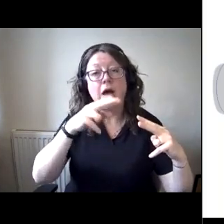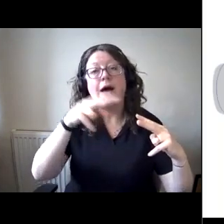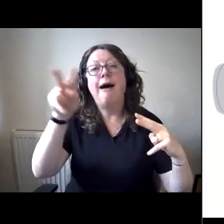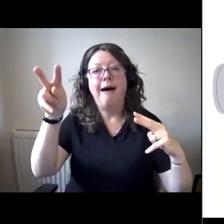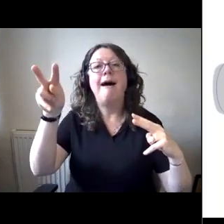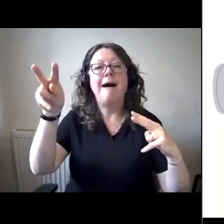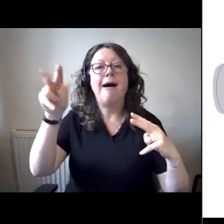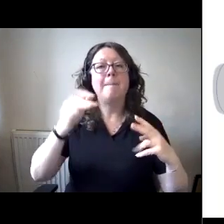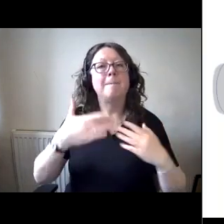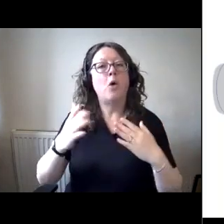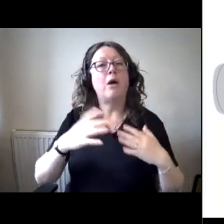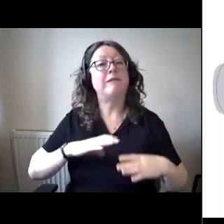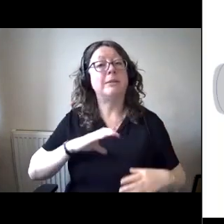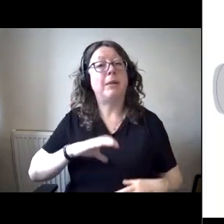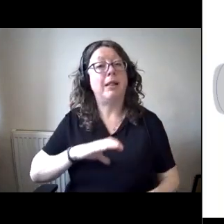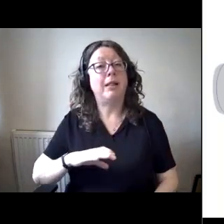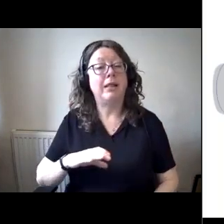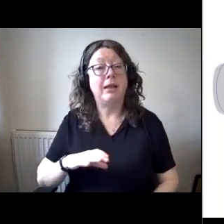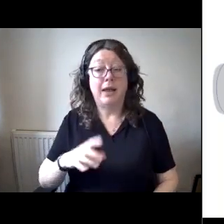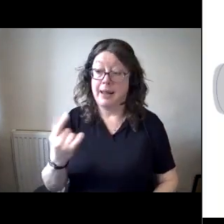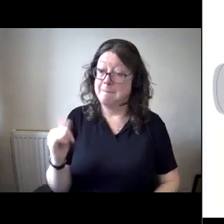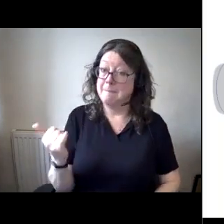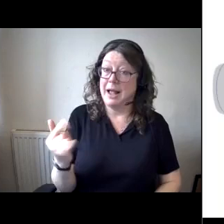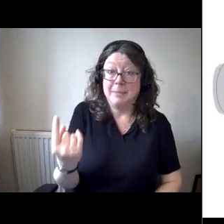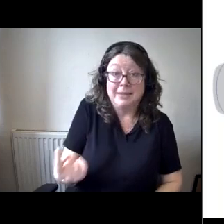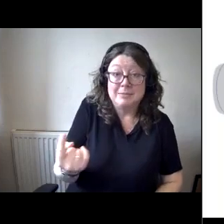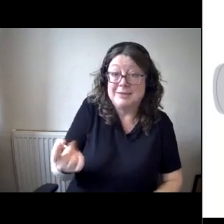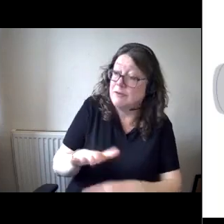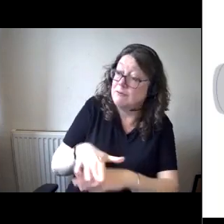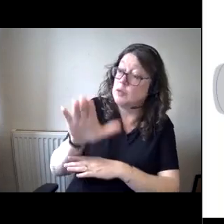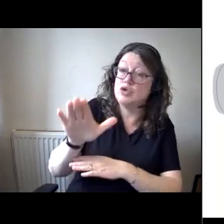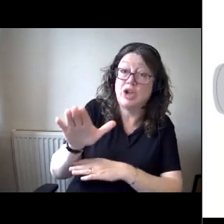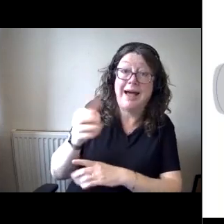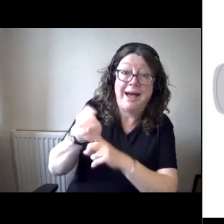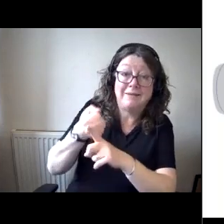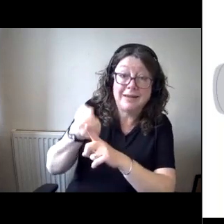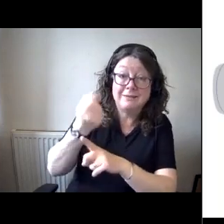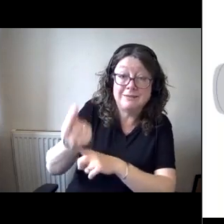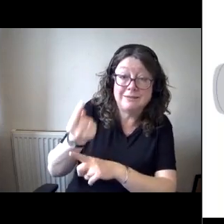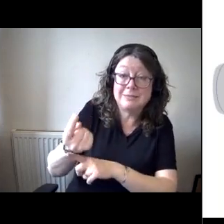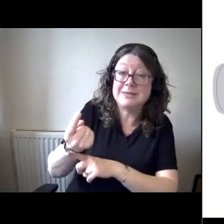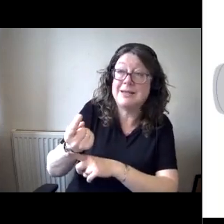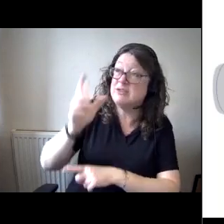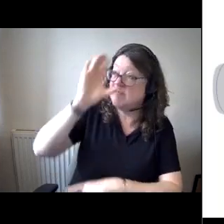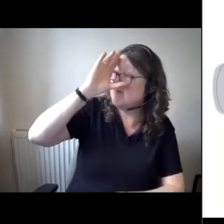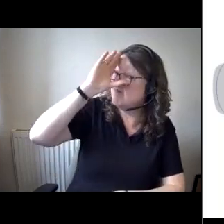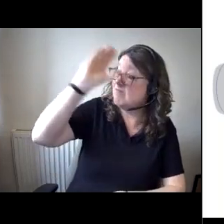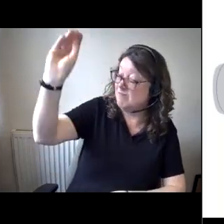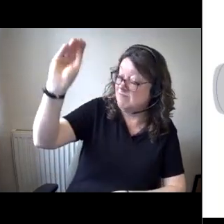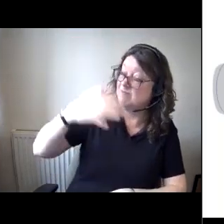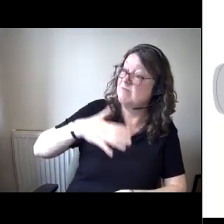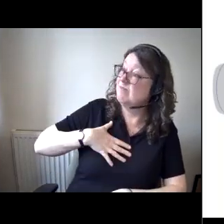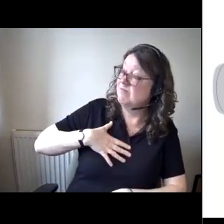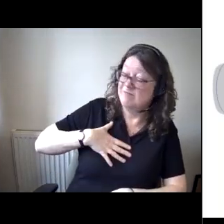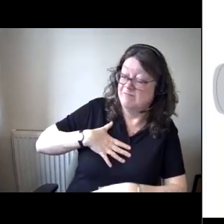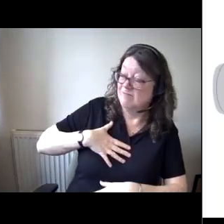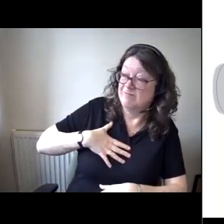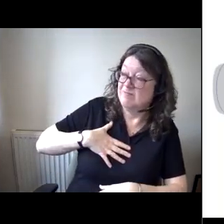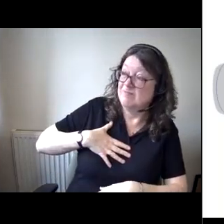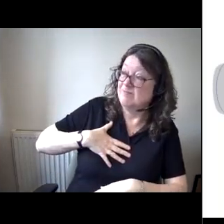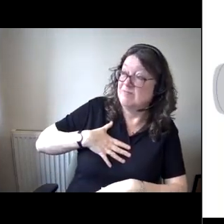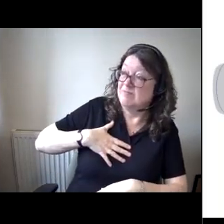need to advocate for themselves in the future and say, I'm sorry, I have a preference for an, well, they probably won't say